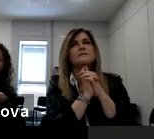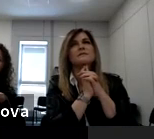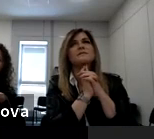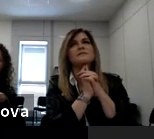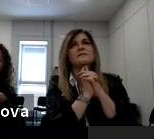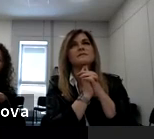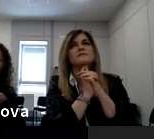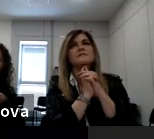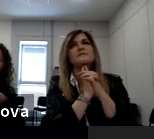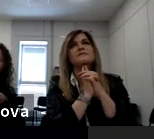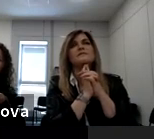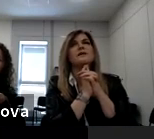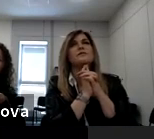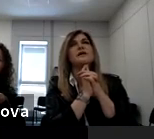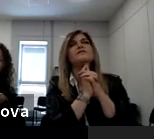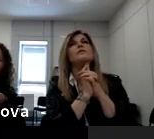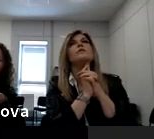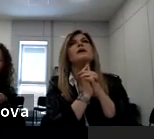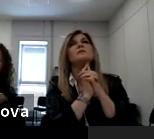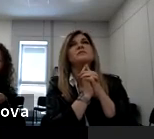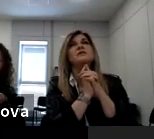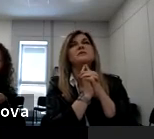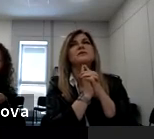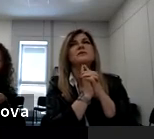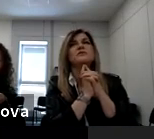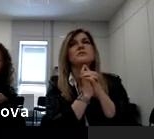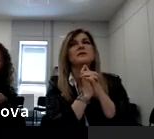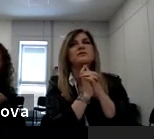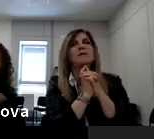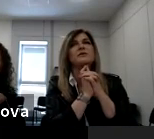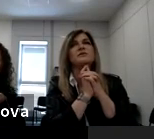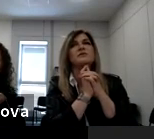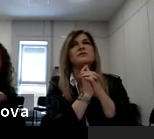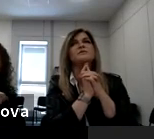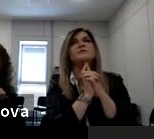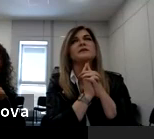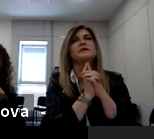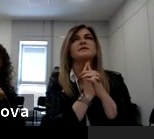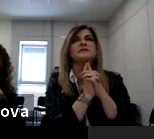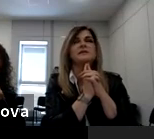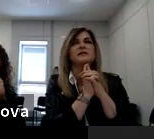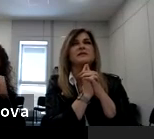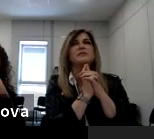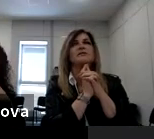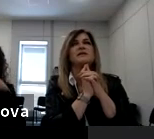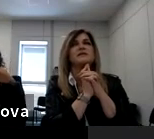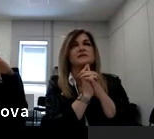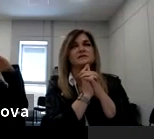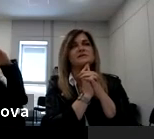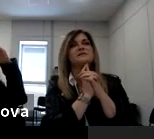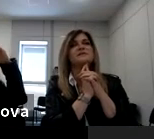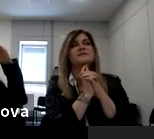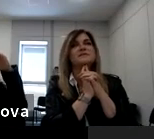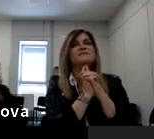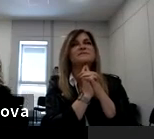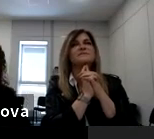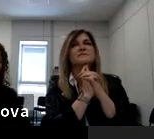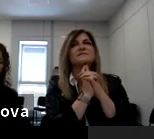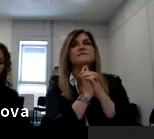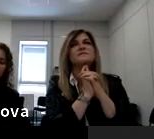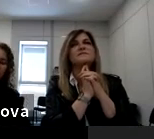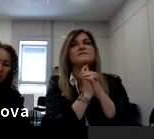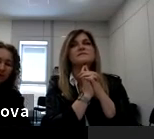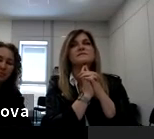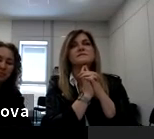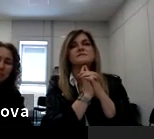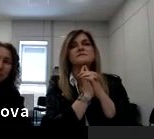floors. Yeah, we have one beam on the top and one on the bottom. On the bottom. And, yeah, there are a lot of